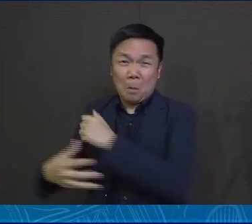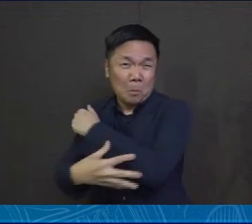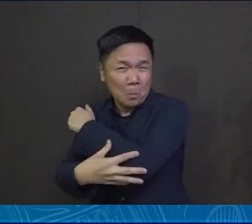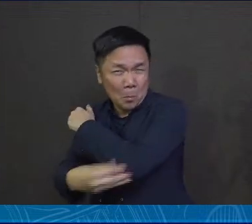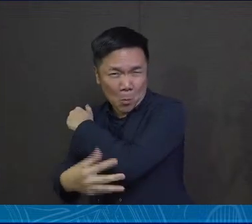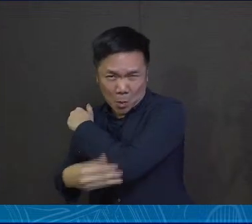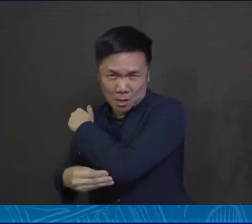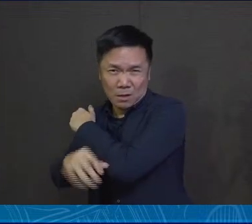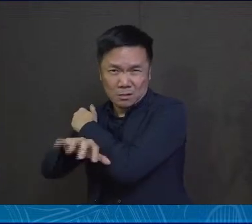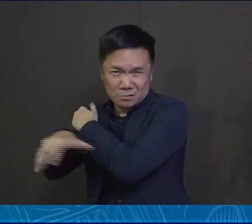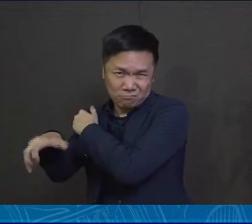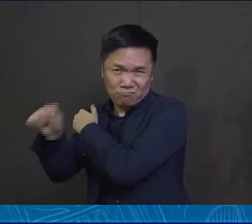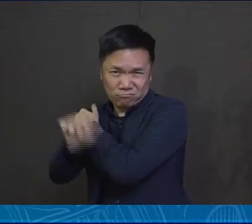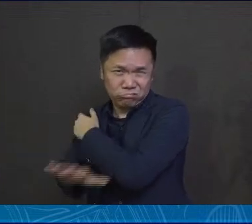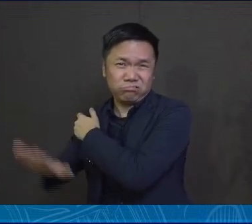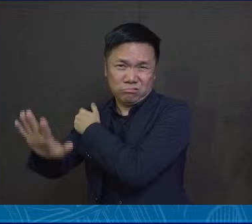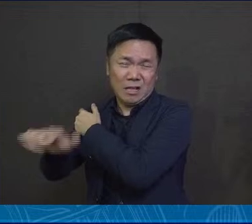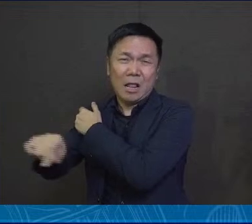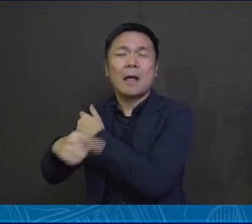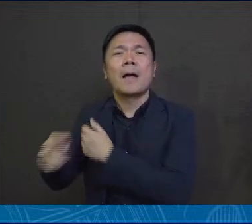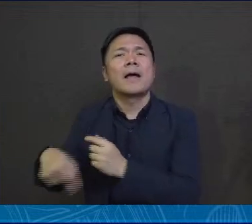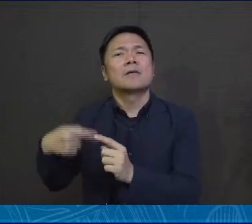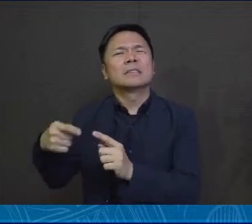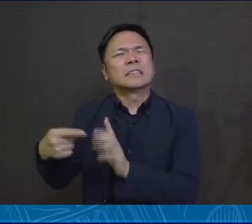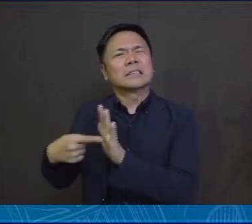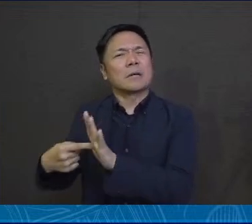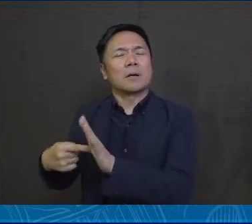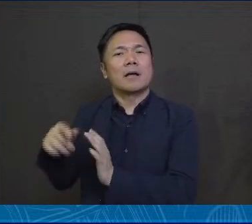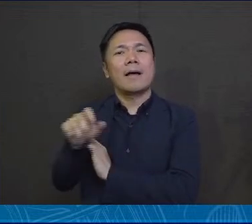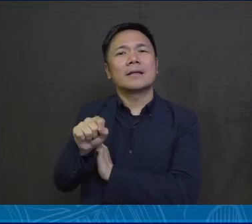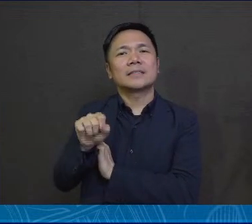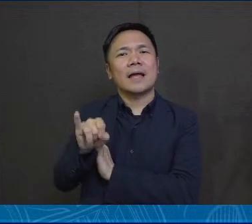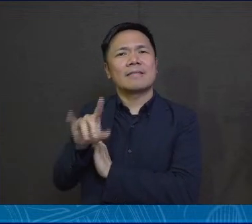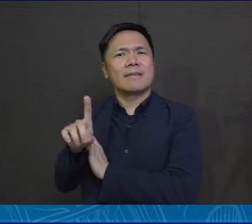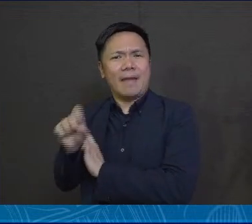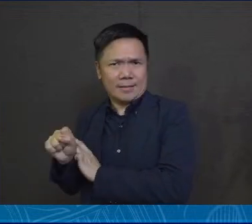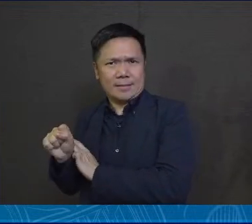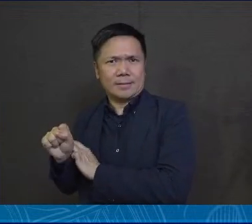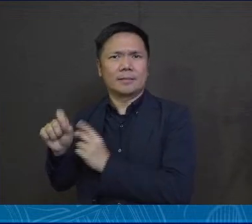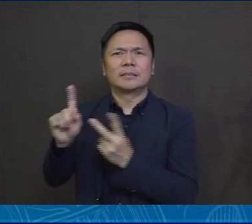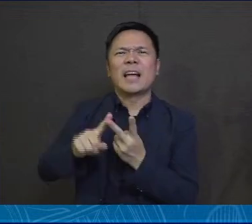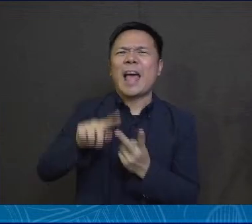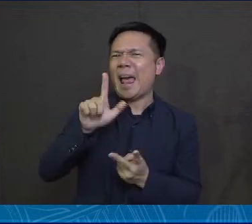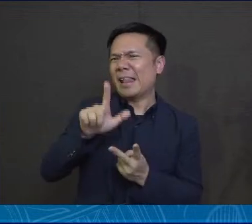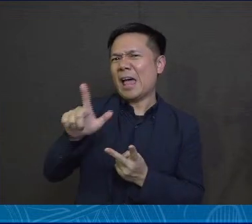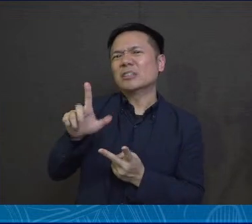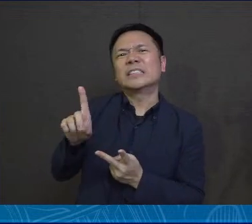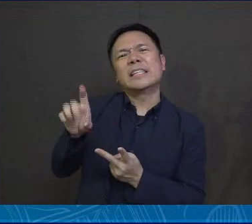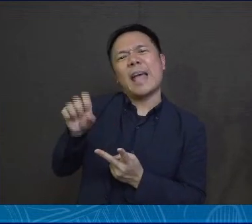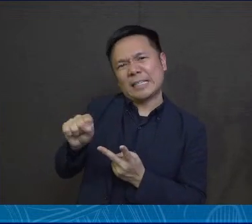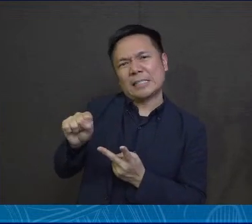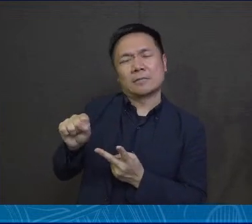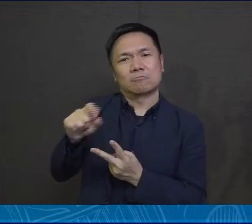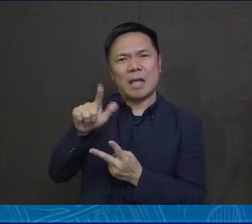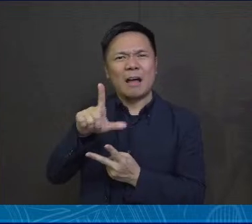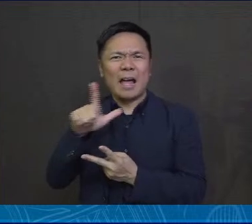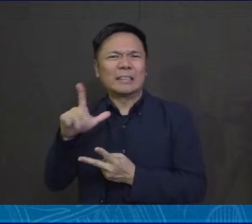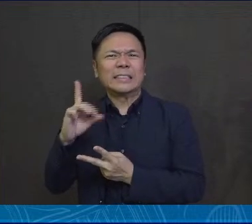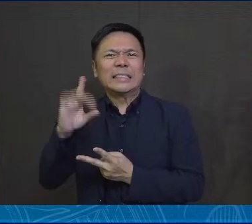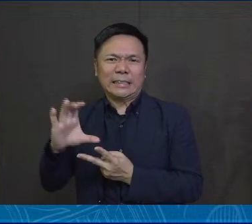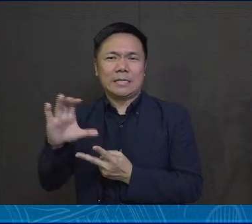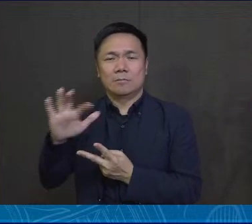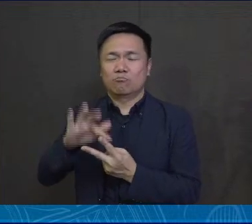holds true for our small island developing states and our least developing countries in